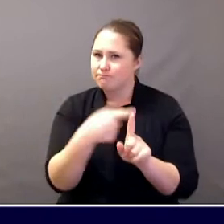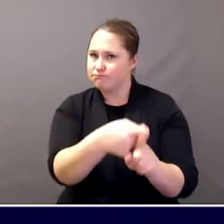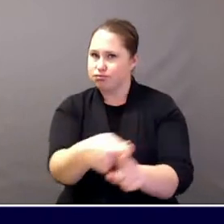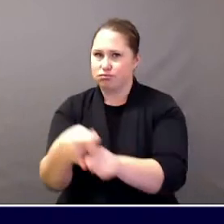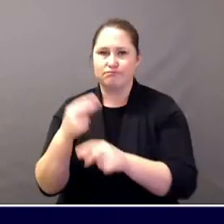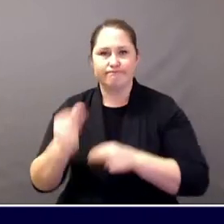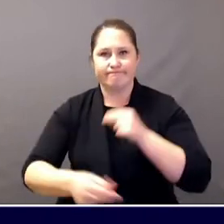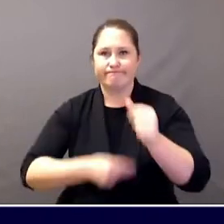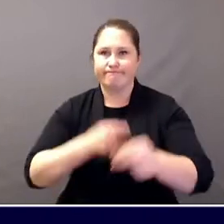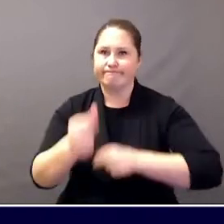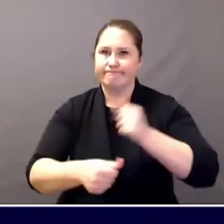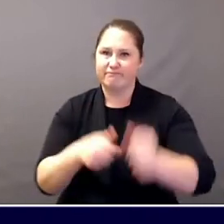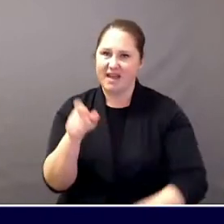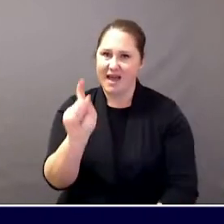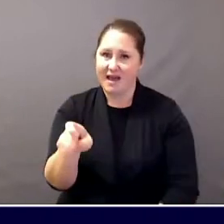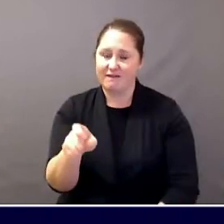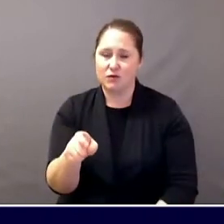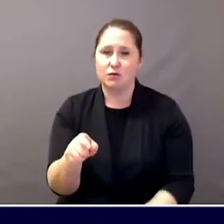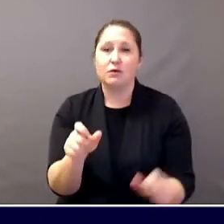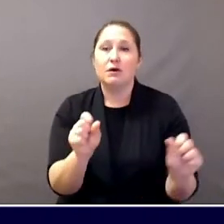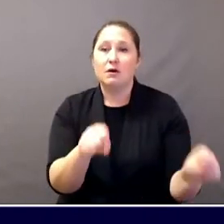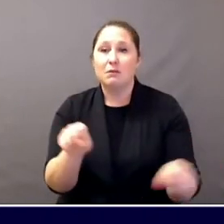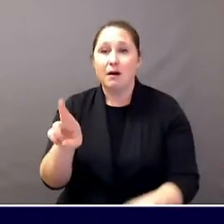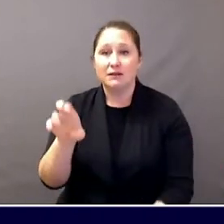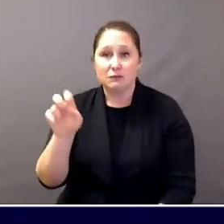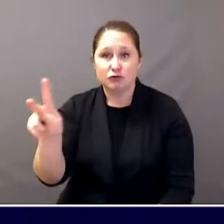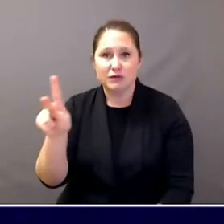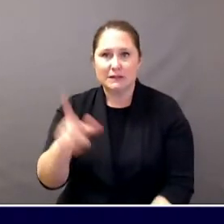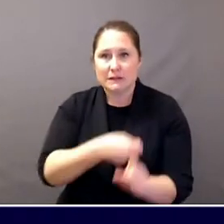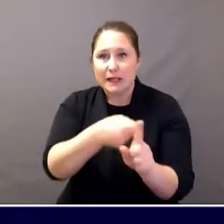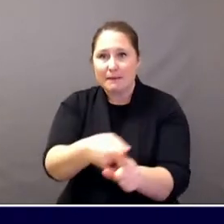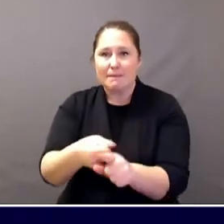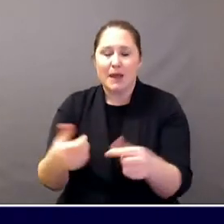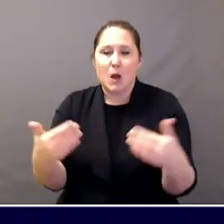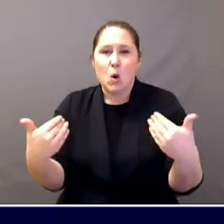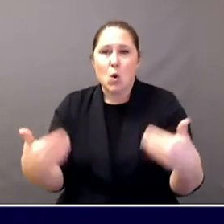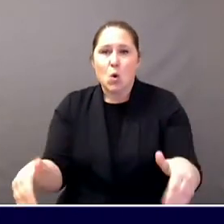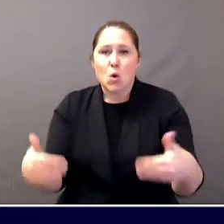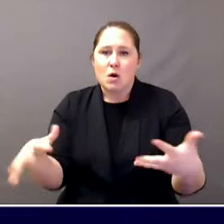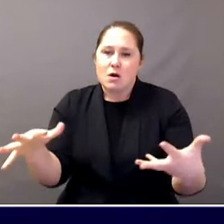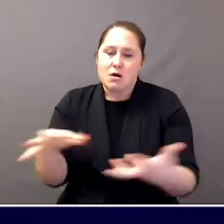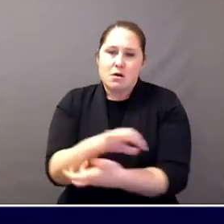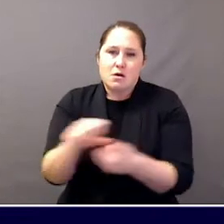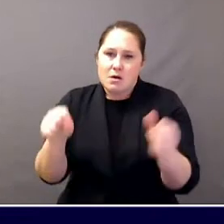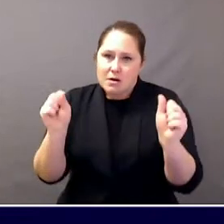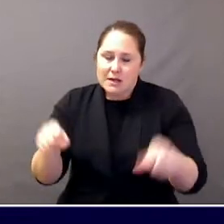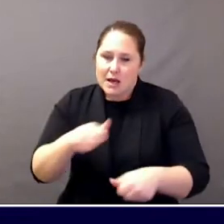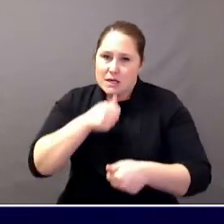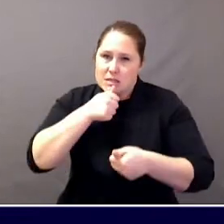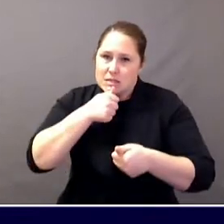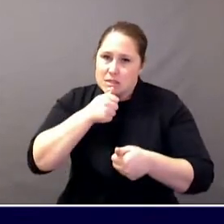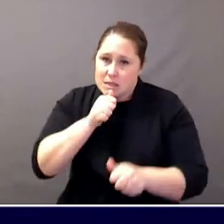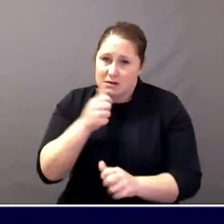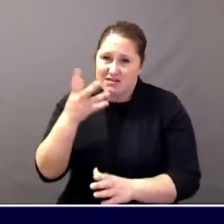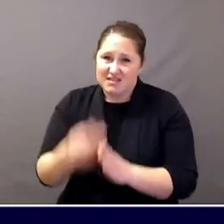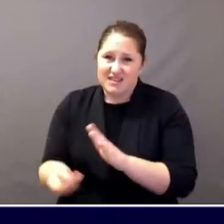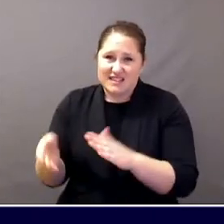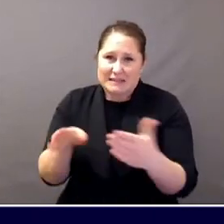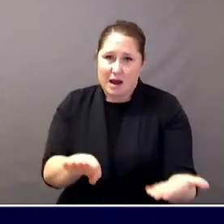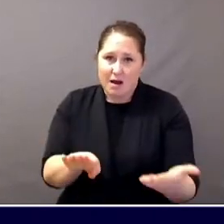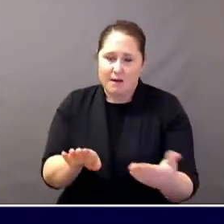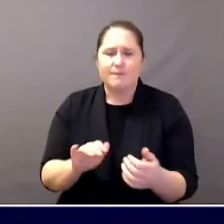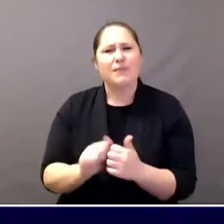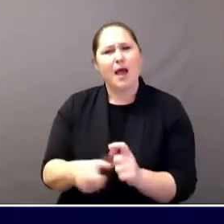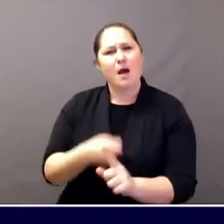most at risk of suffering and dying from the deadly virus. However, we do have some questions about how this change will affect the state of